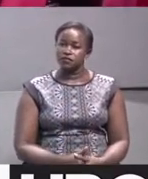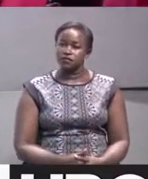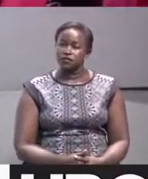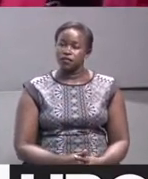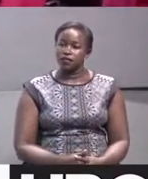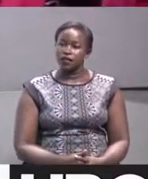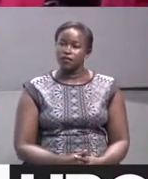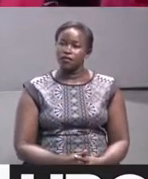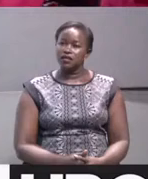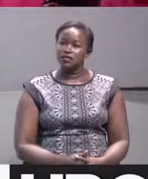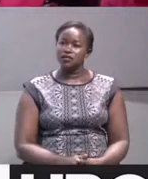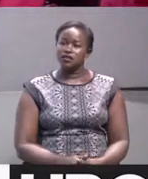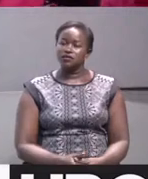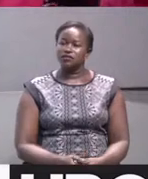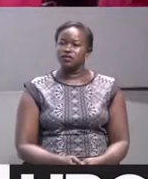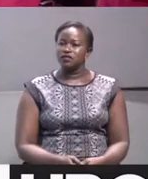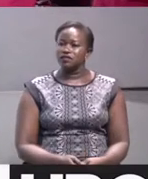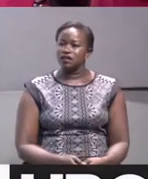so disposing to the